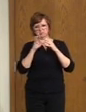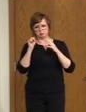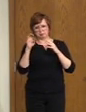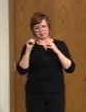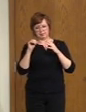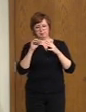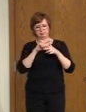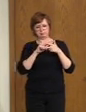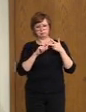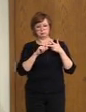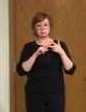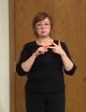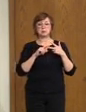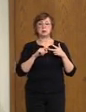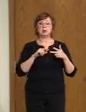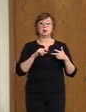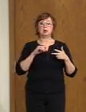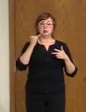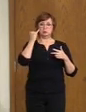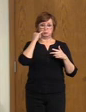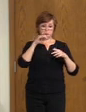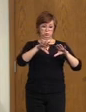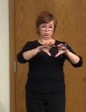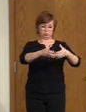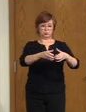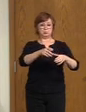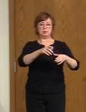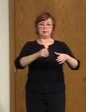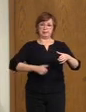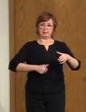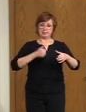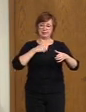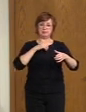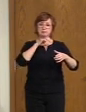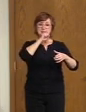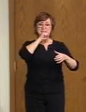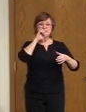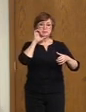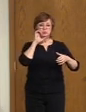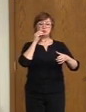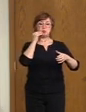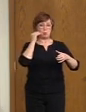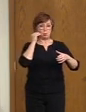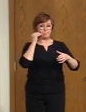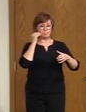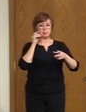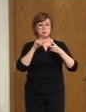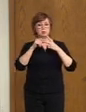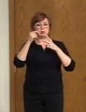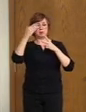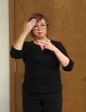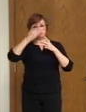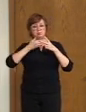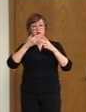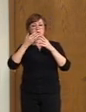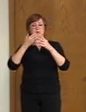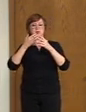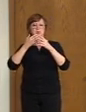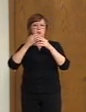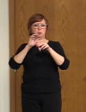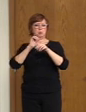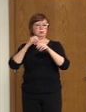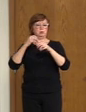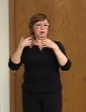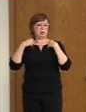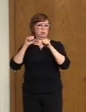target populations like residents of long-term care homes and personal care homes, frontline healthcare workers, there are other channels as well. But I'll maybe ask